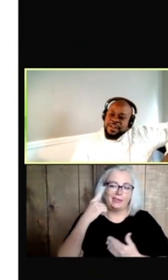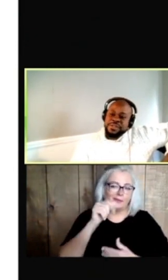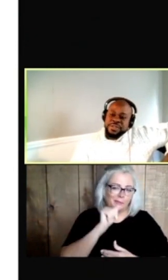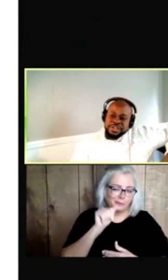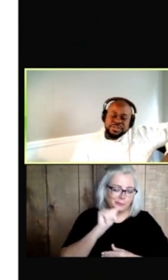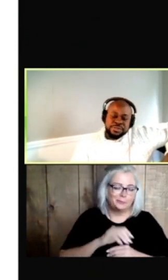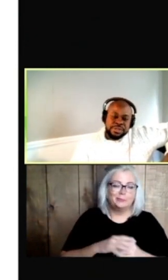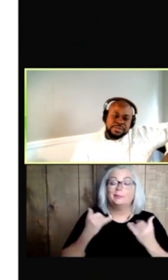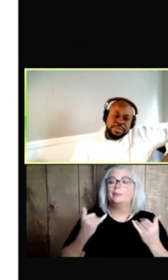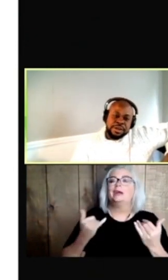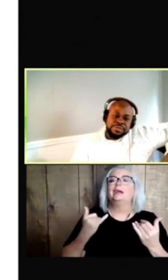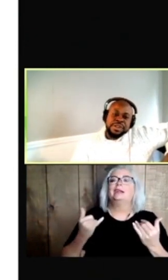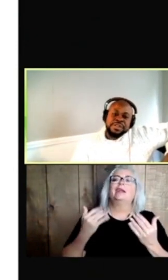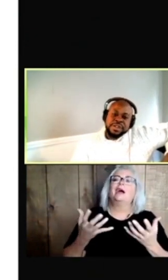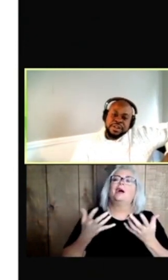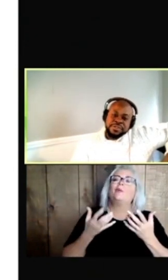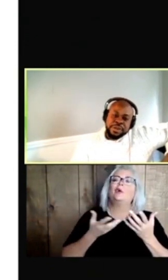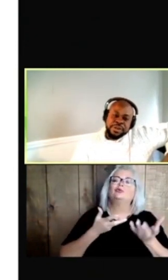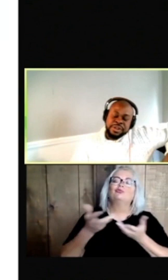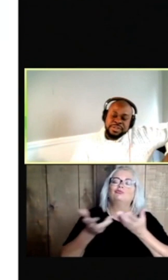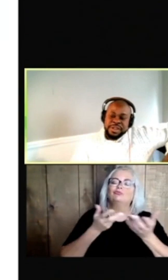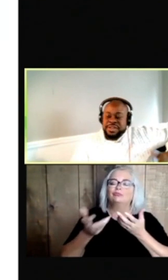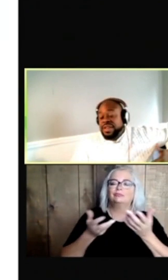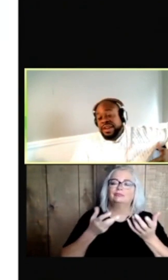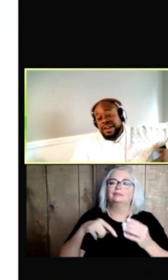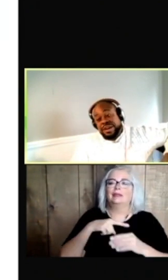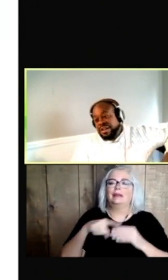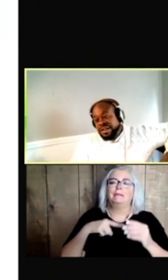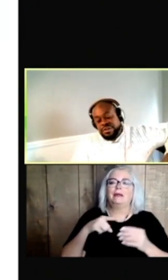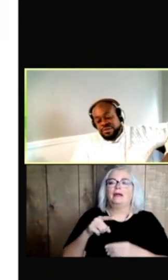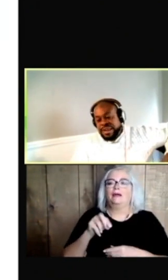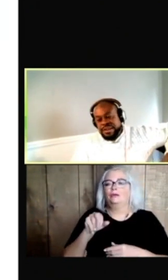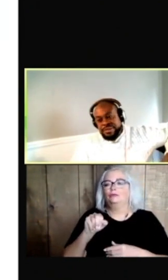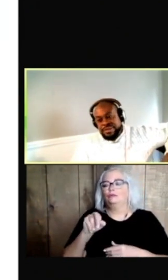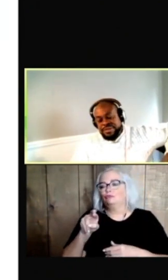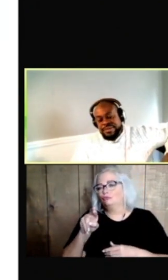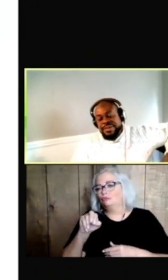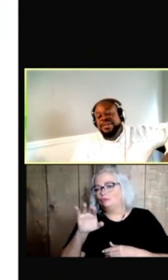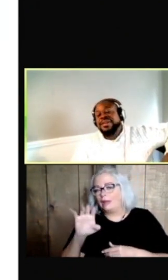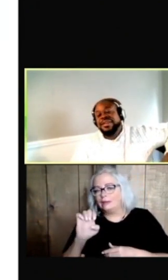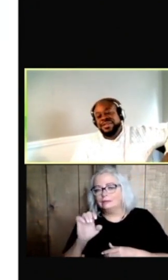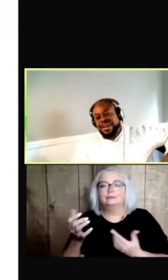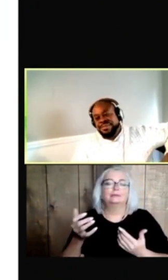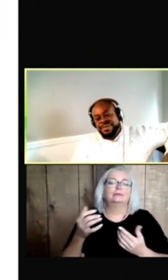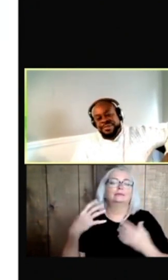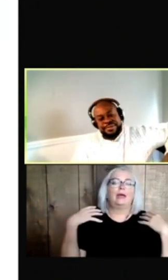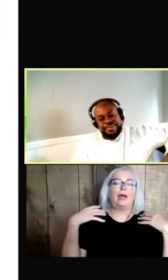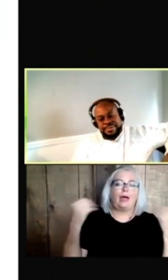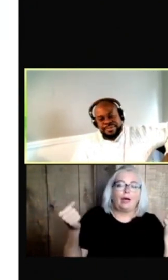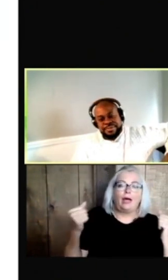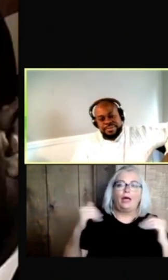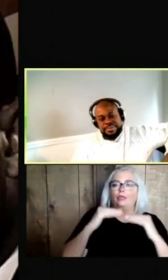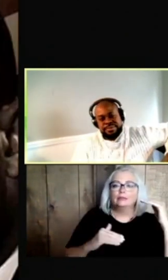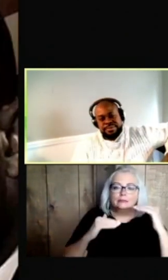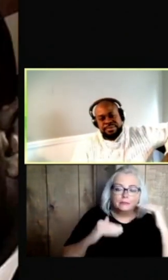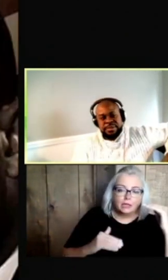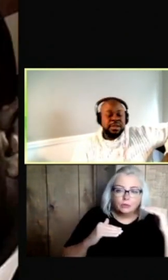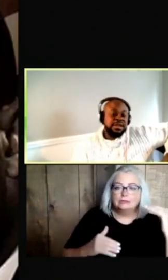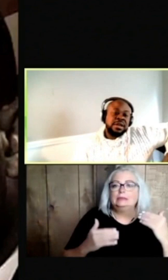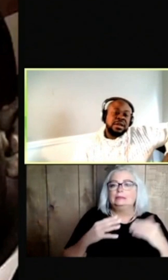into conversations with you about race and health disparities and this thing I've been calling the dual pandemics. Next slide, please.